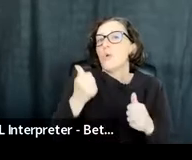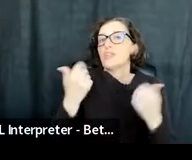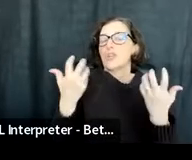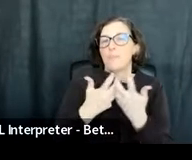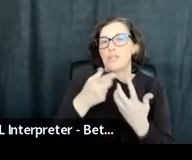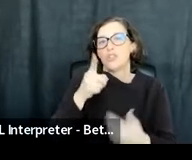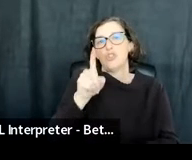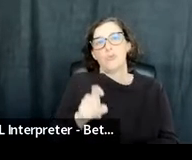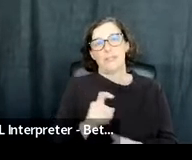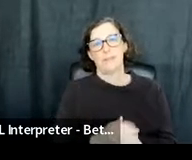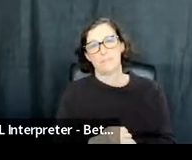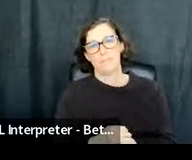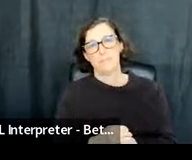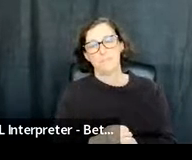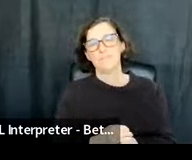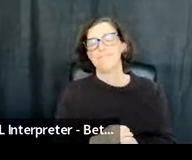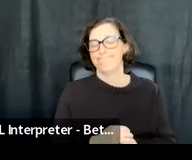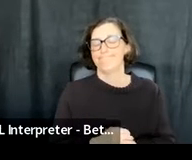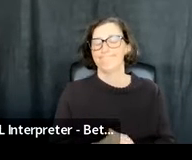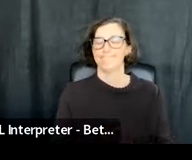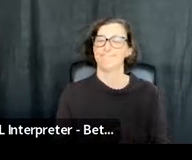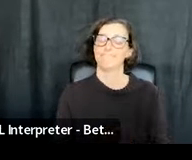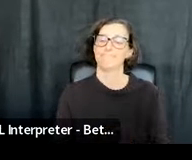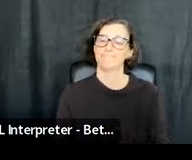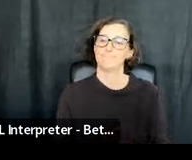need. So I'll leave it at that.